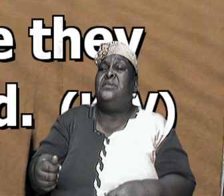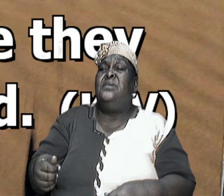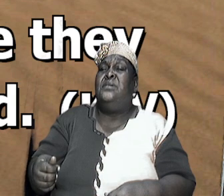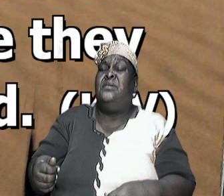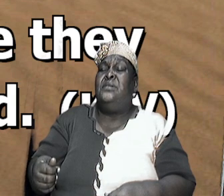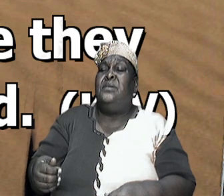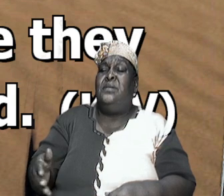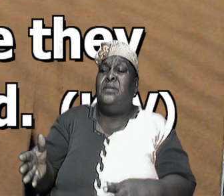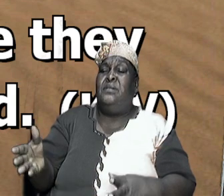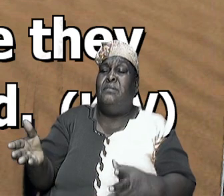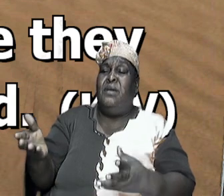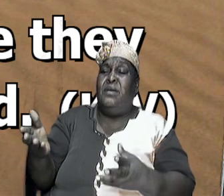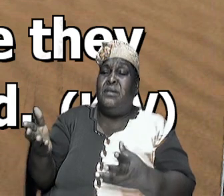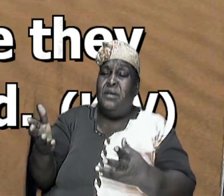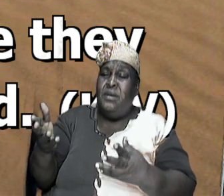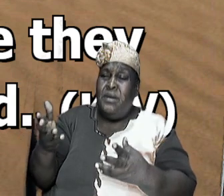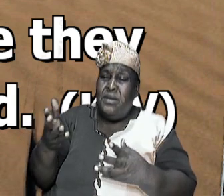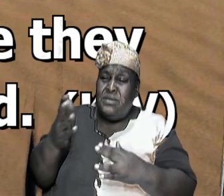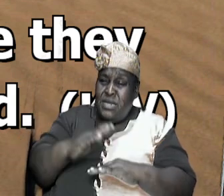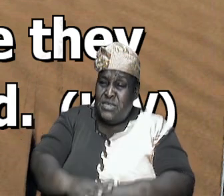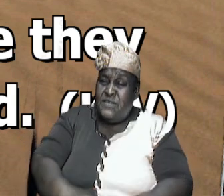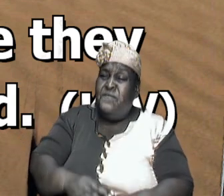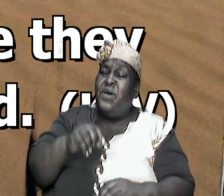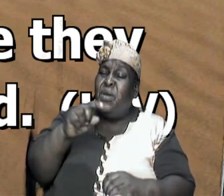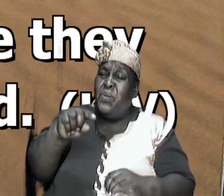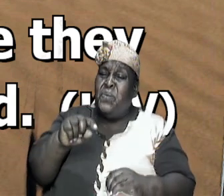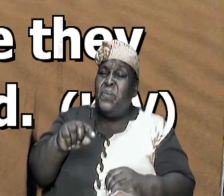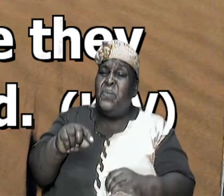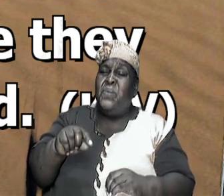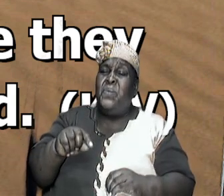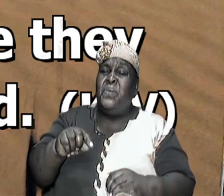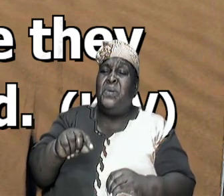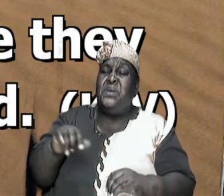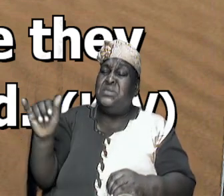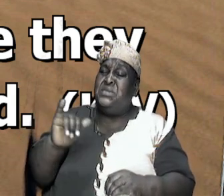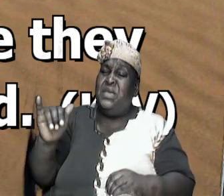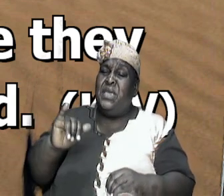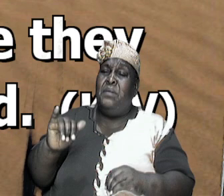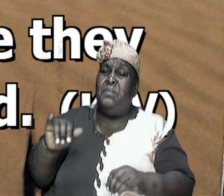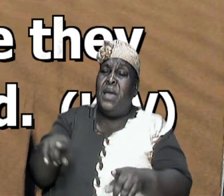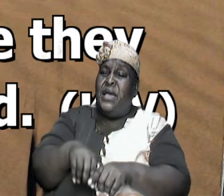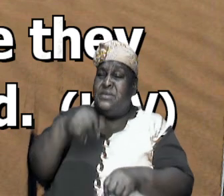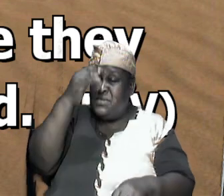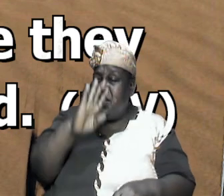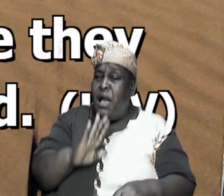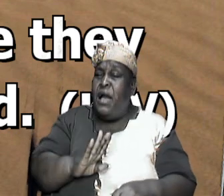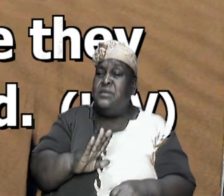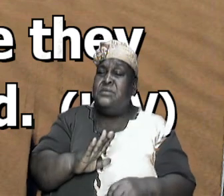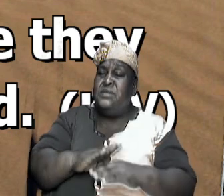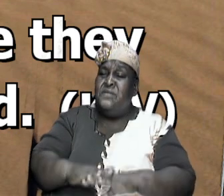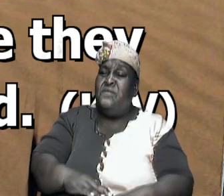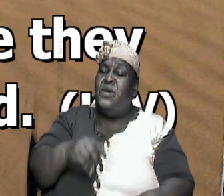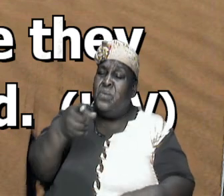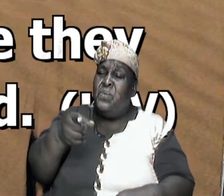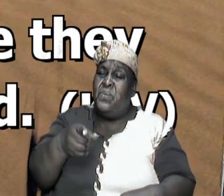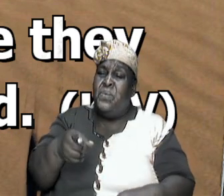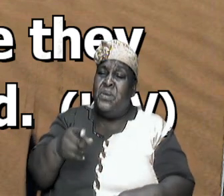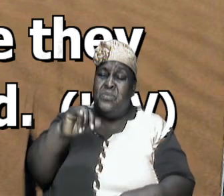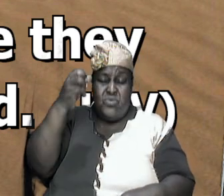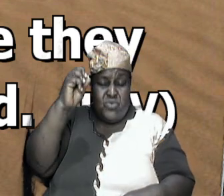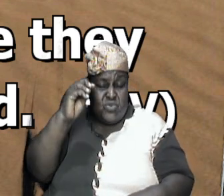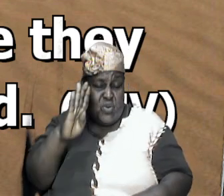how it will impact you when God himself do it. Like what we see in Job, when Job say, you know, I've heard of